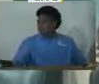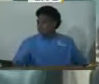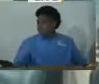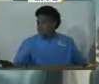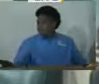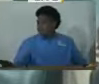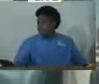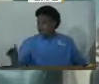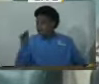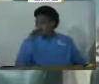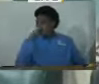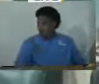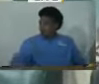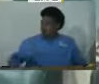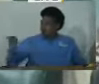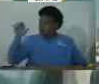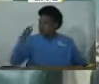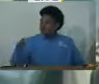every one of us